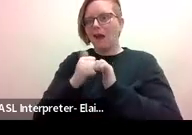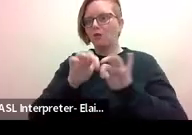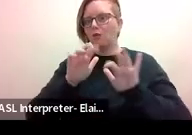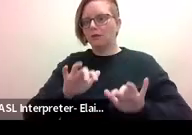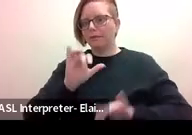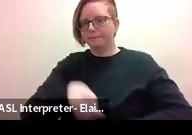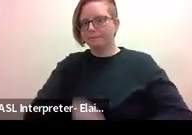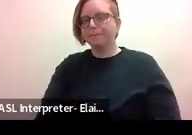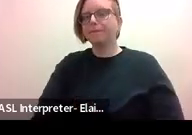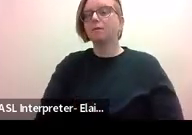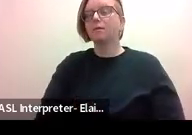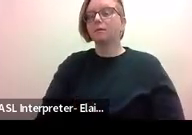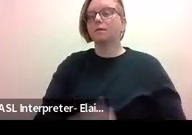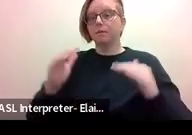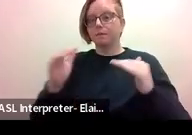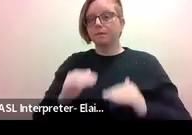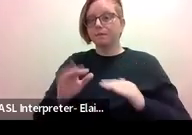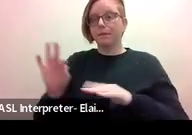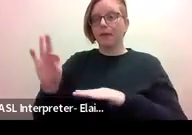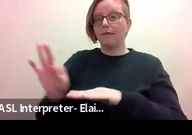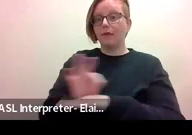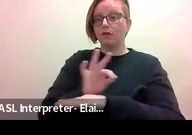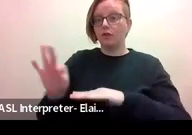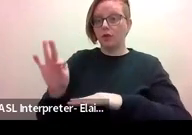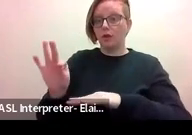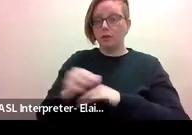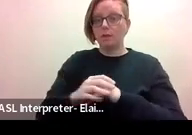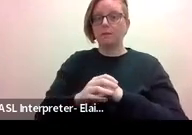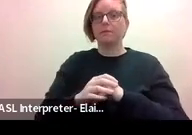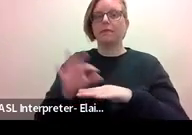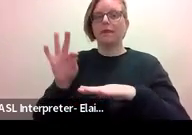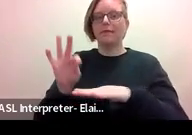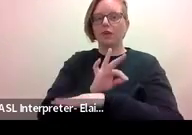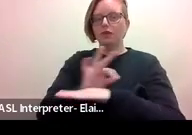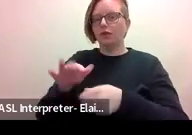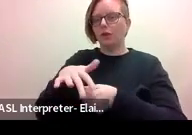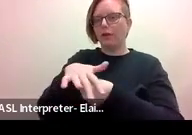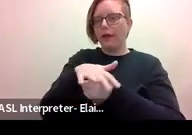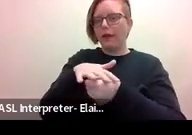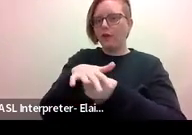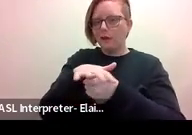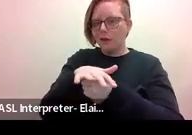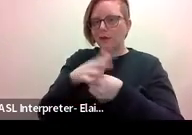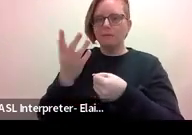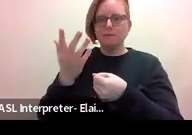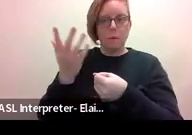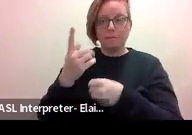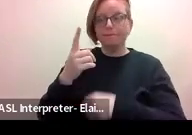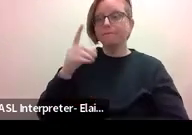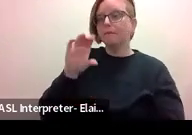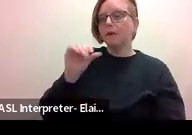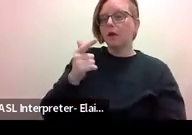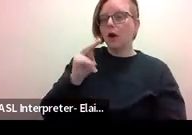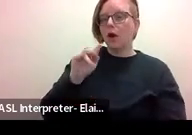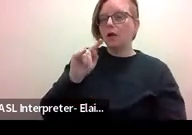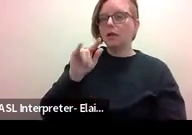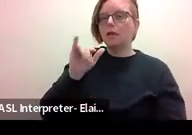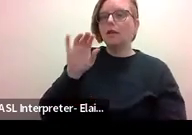Okay, and then moving on to functional. Functional areas that you would consider would be cognitive, communicative,